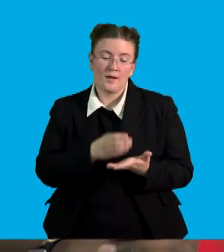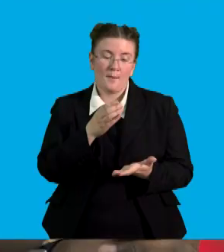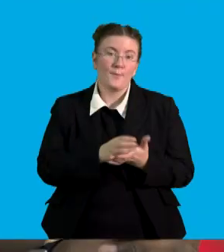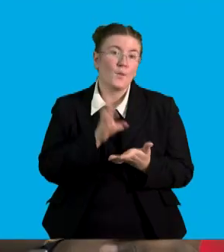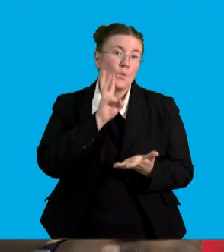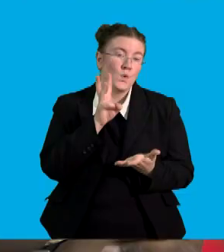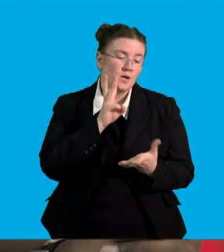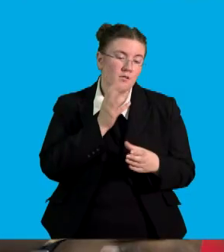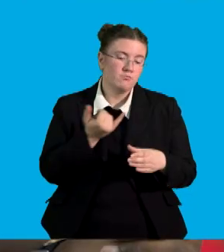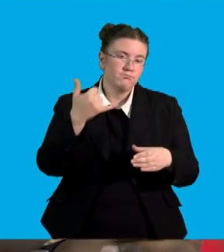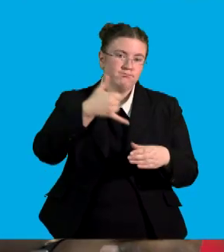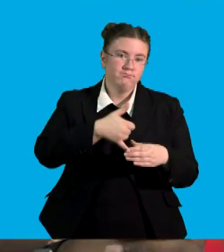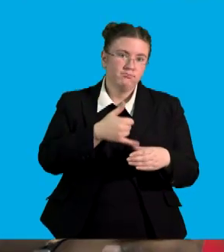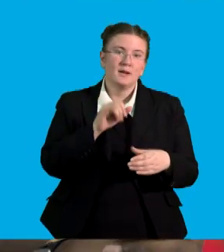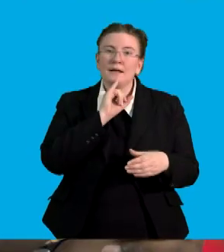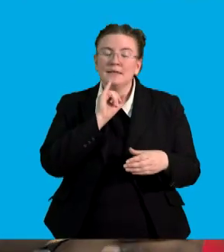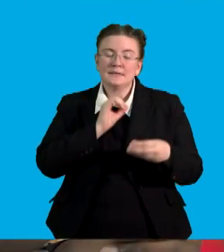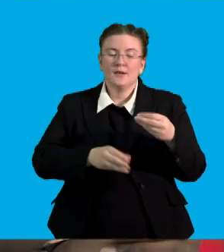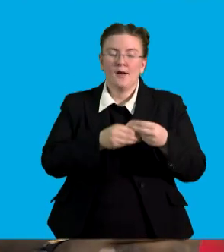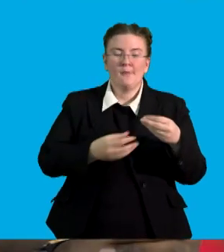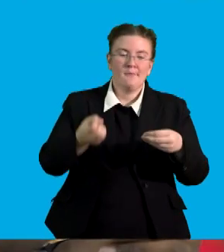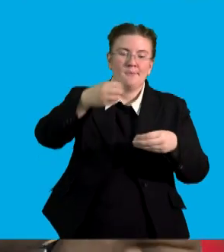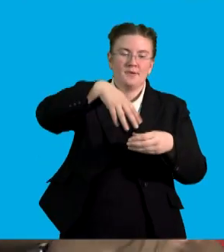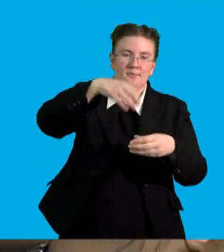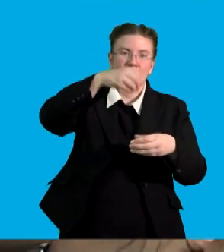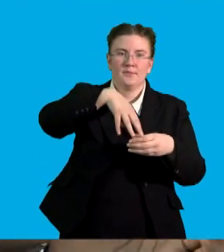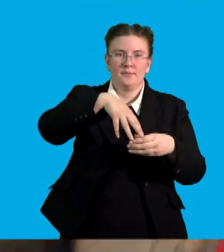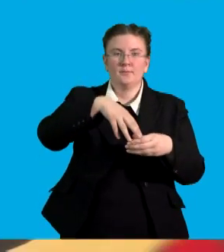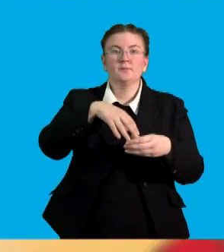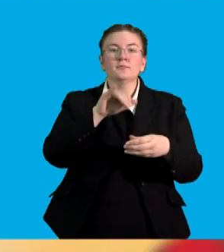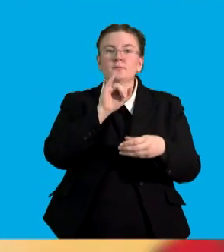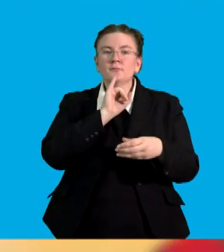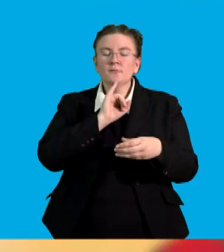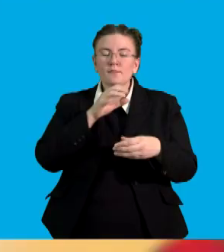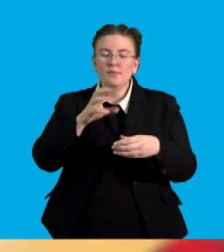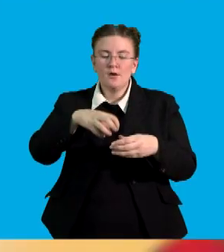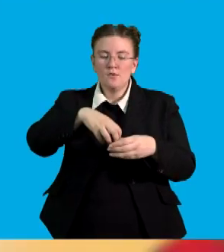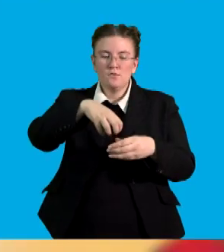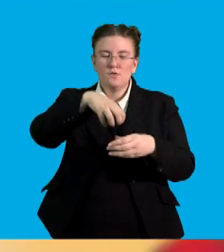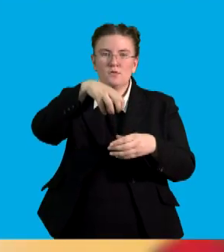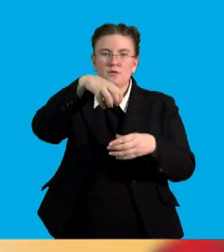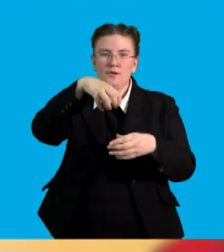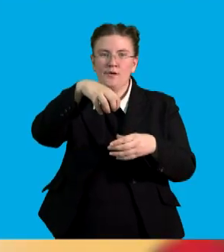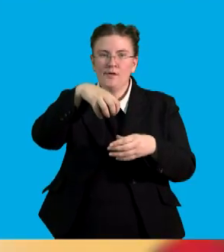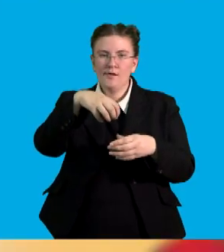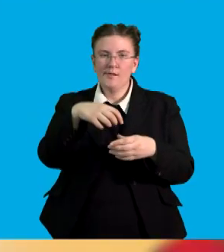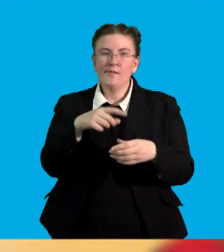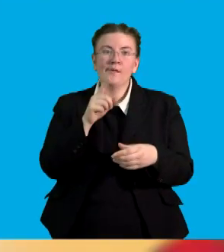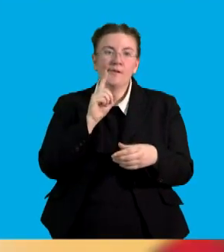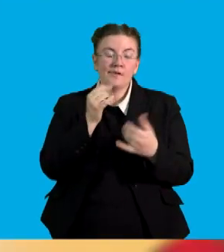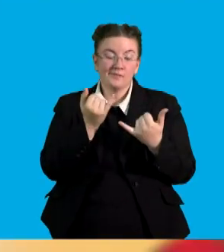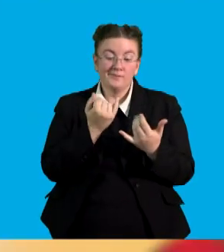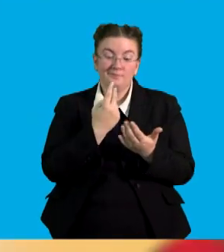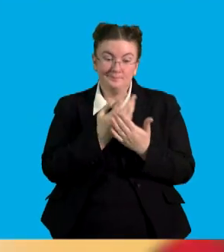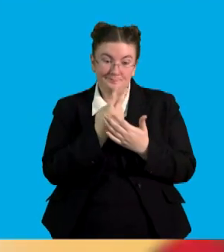you're pouring a cup of water and adding a few ice cubes on that particular cup. The ice cubes are going to float on water. And because